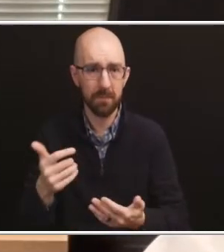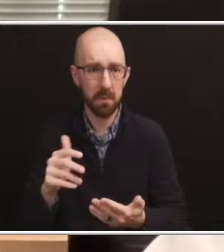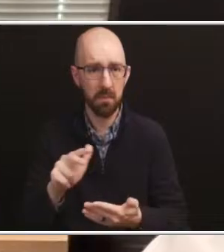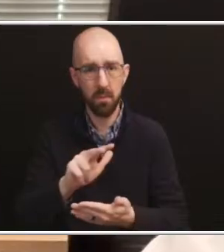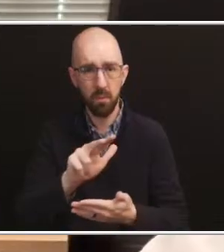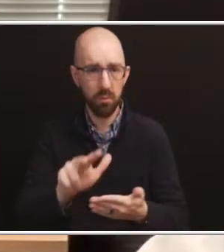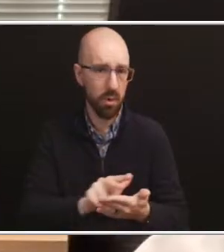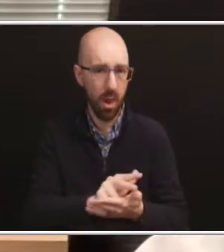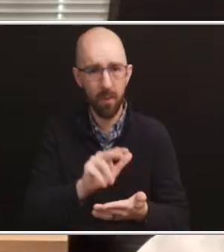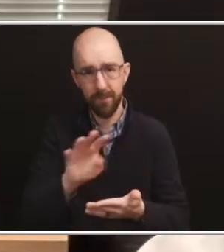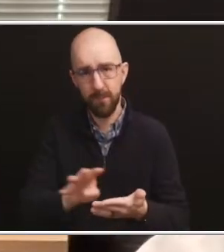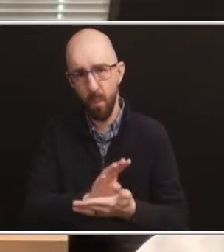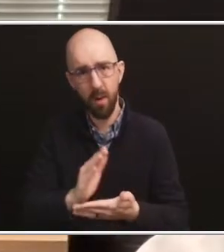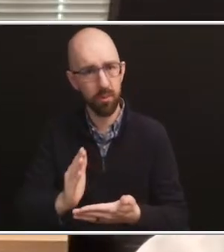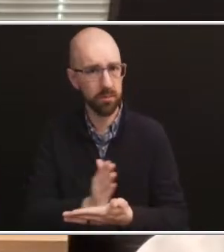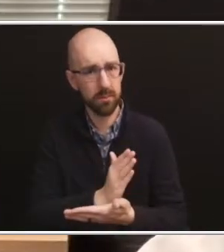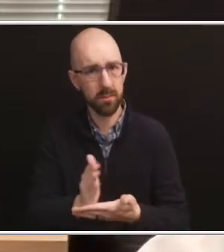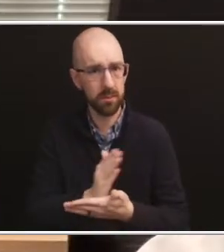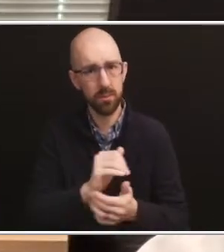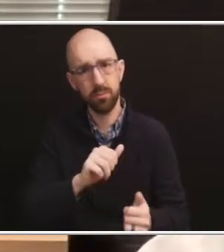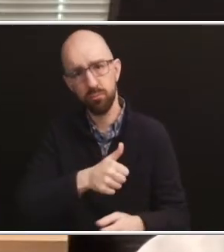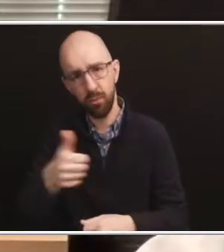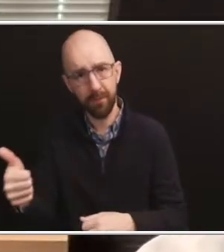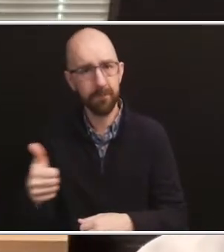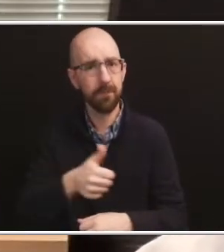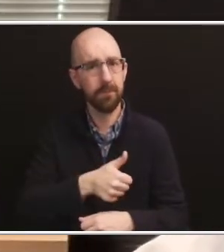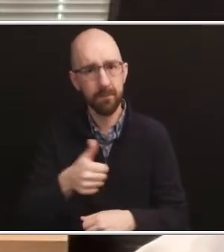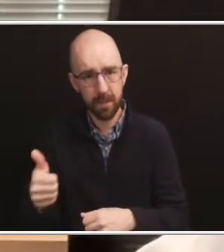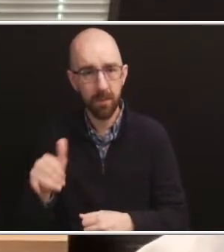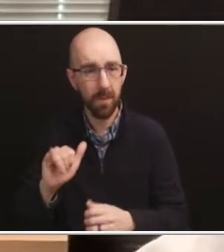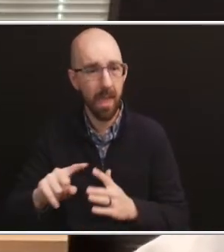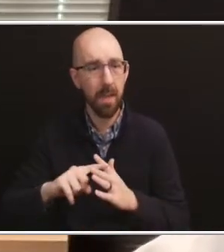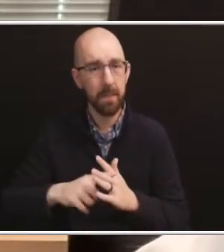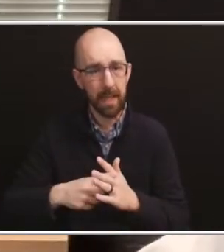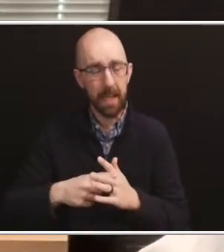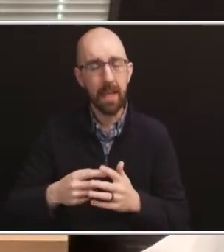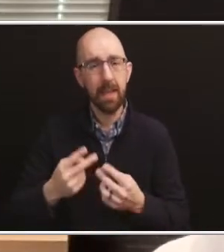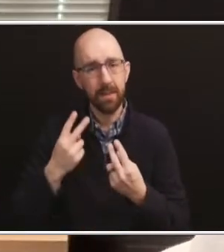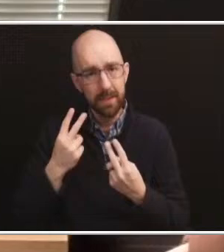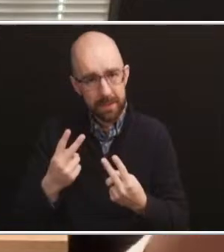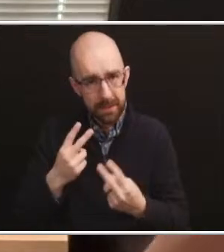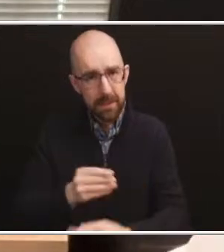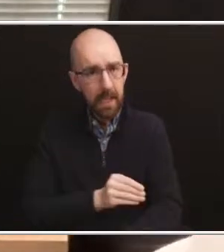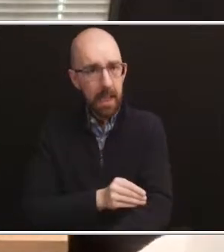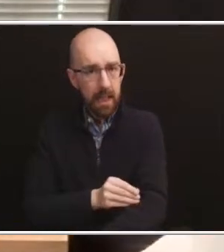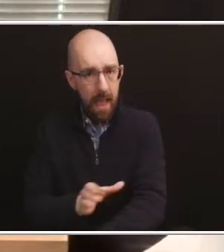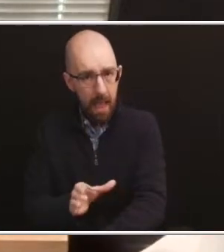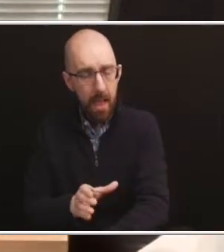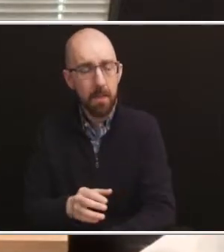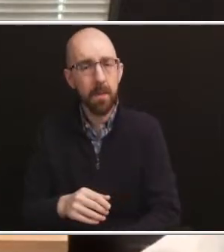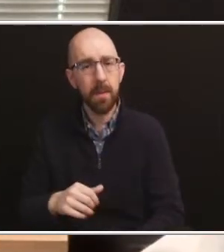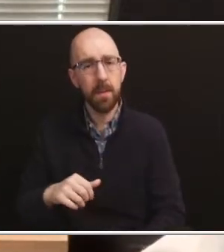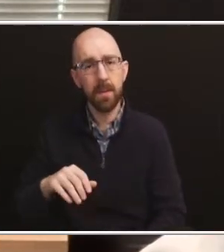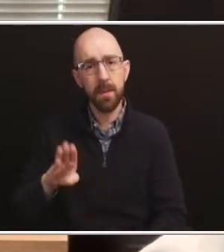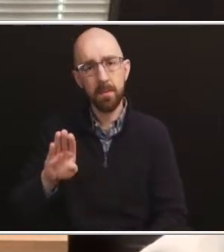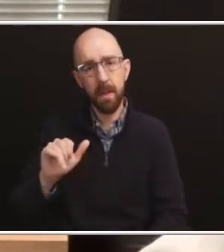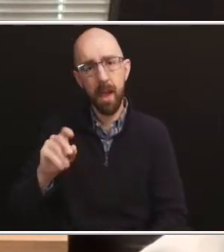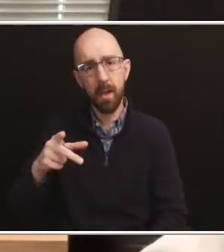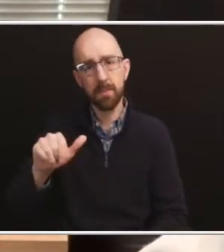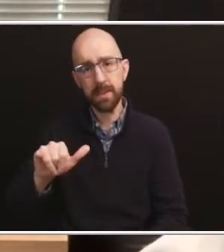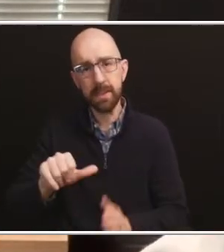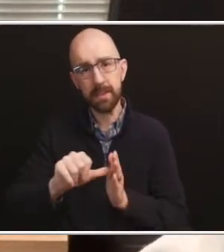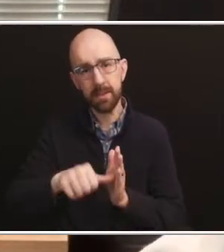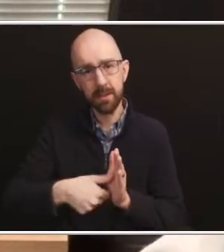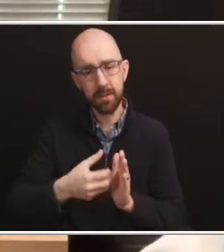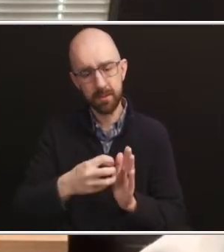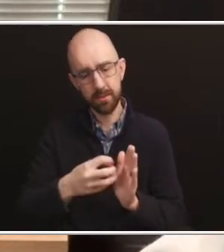4 hours, and so that beginning is really a lot of visits, a lot of labs, and then biopsies to make sure that the heart